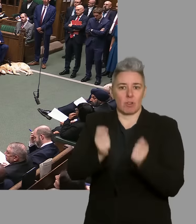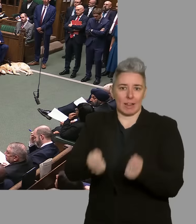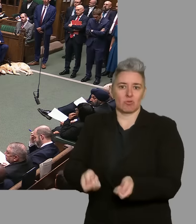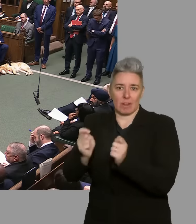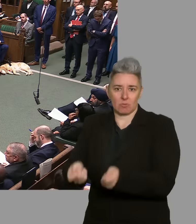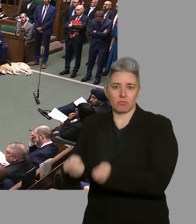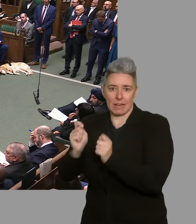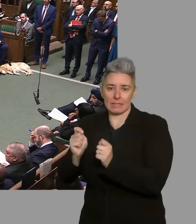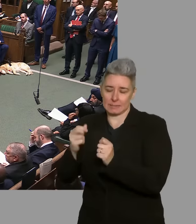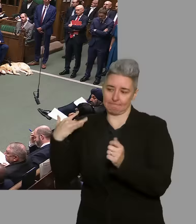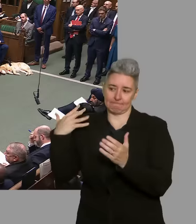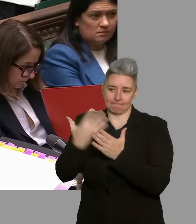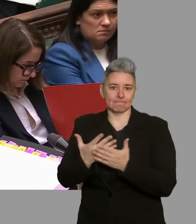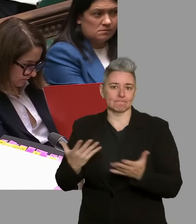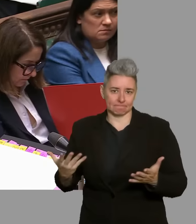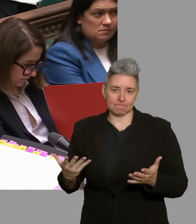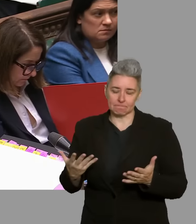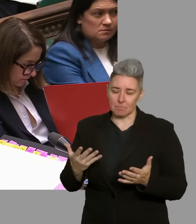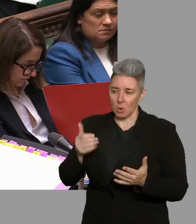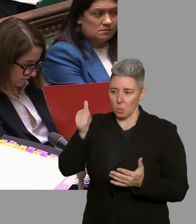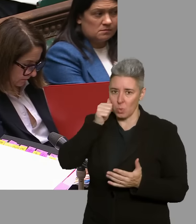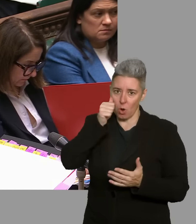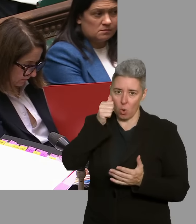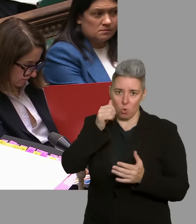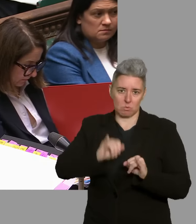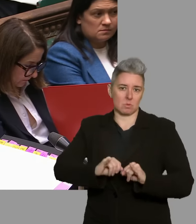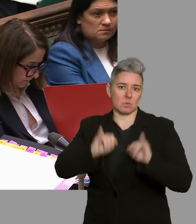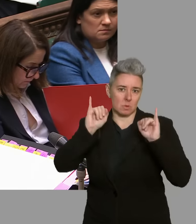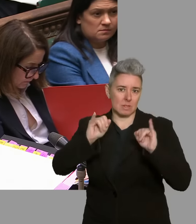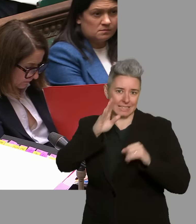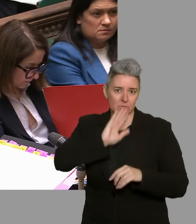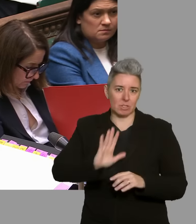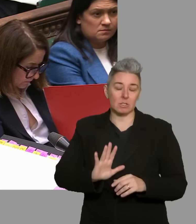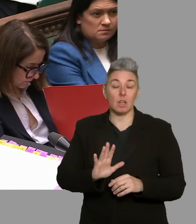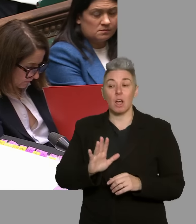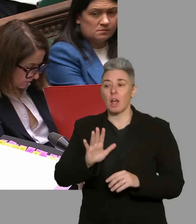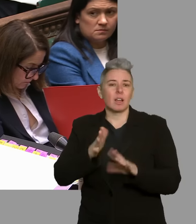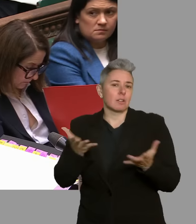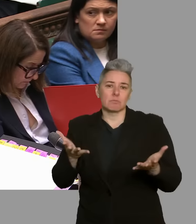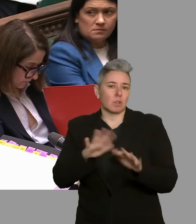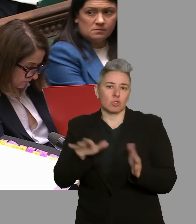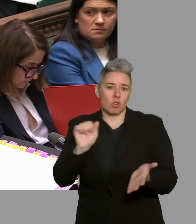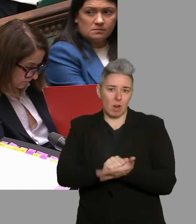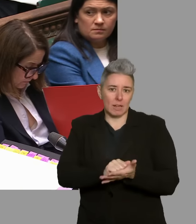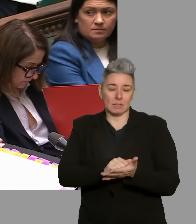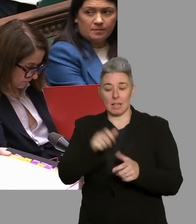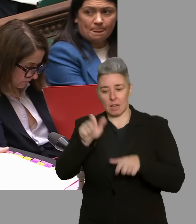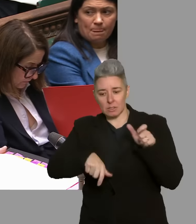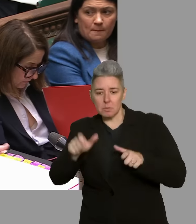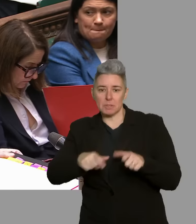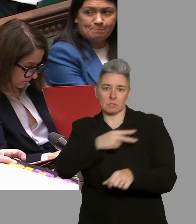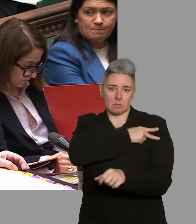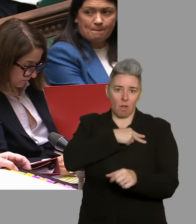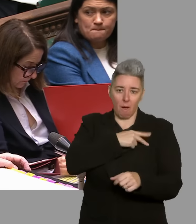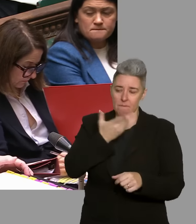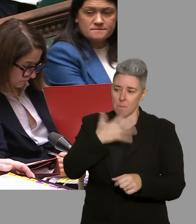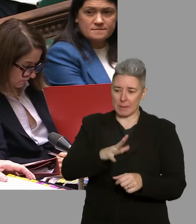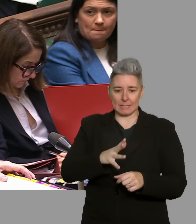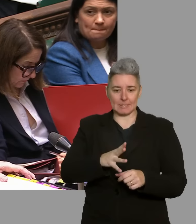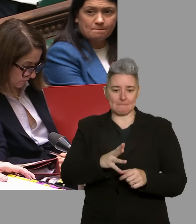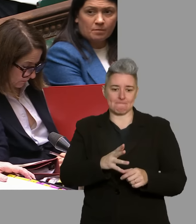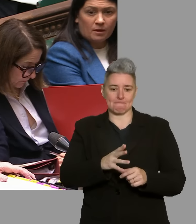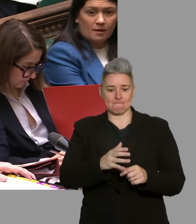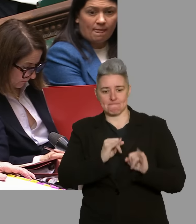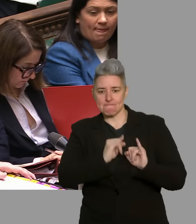serious issue. It is simply not right that customers and staff have been so badly let down. The Care Minister